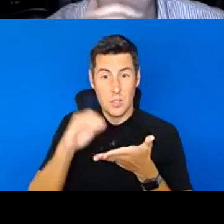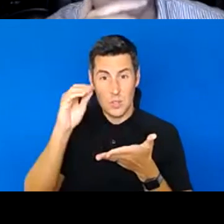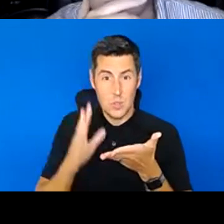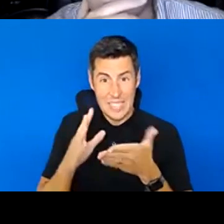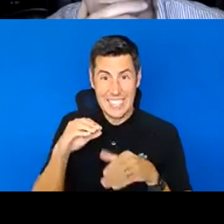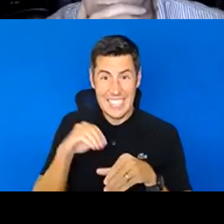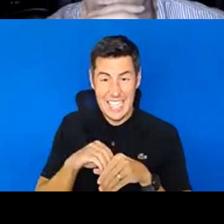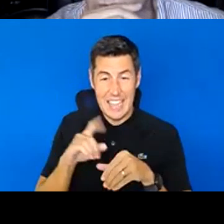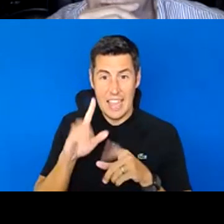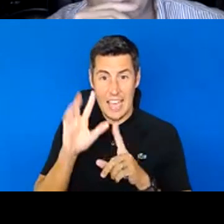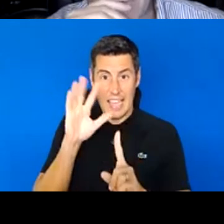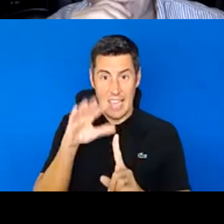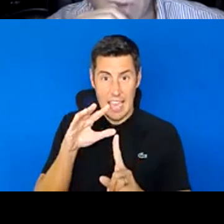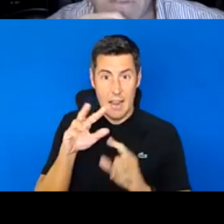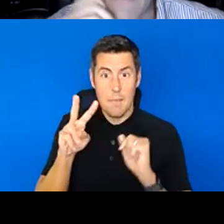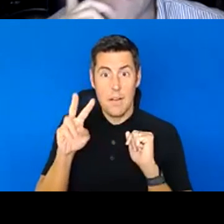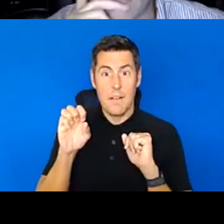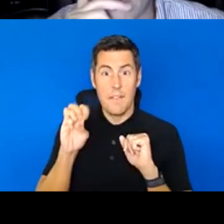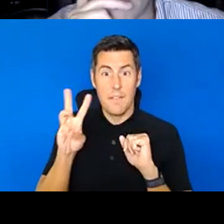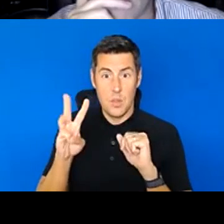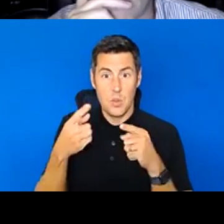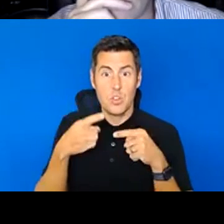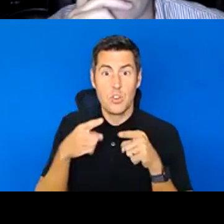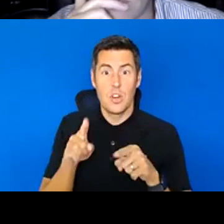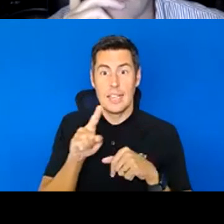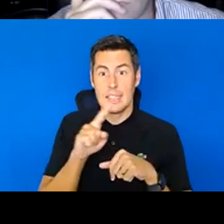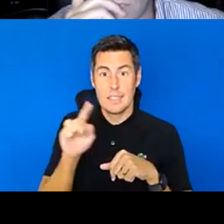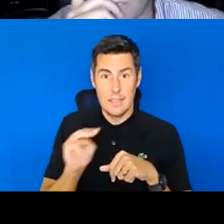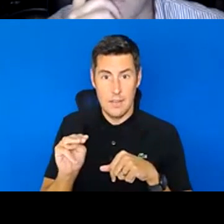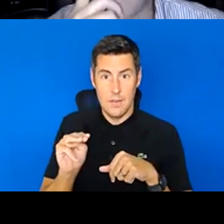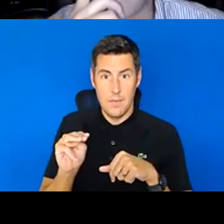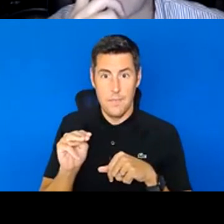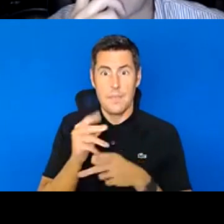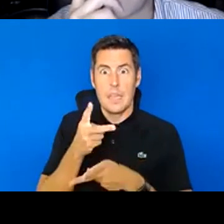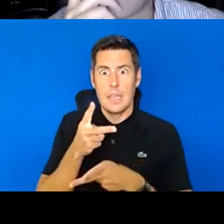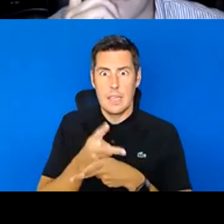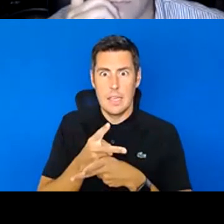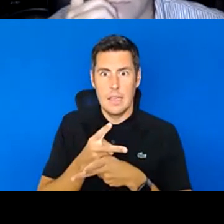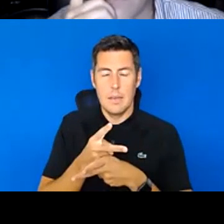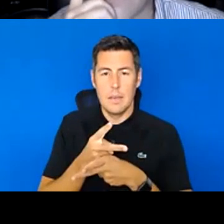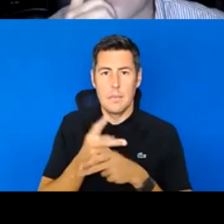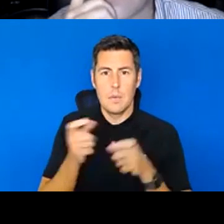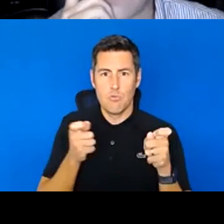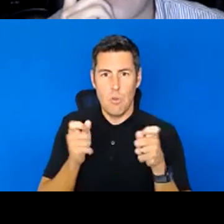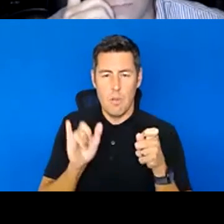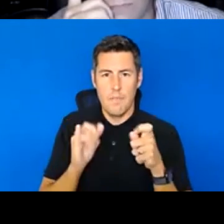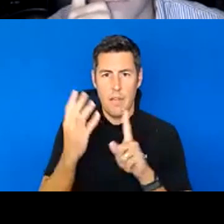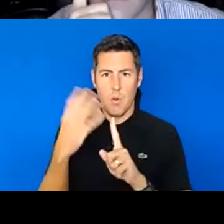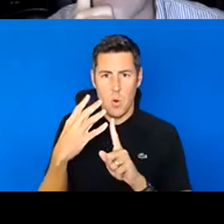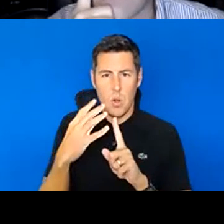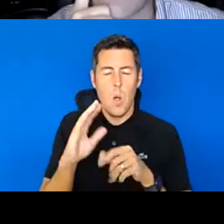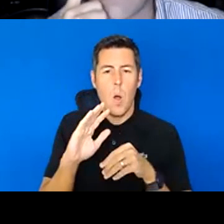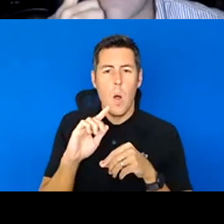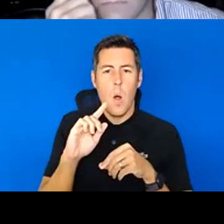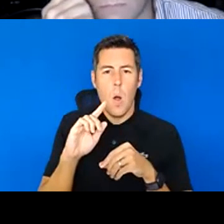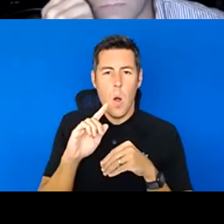camera while you're Zooming, make sure that you keep tight control of that recording, right? Only the students in that class and